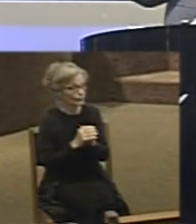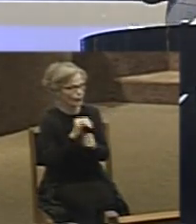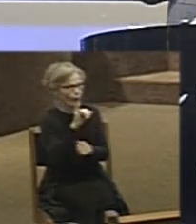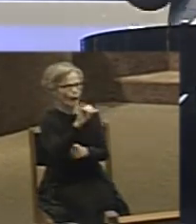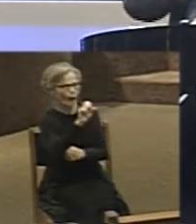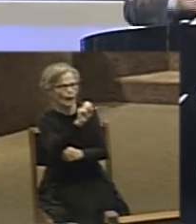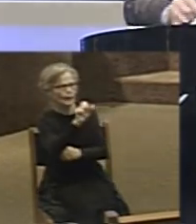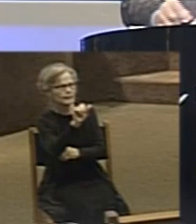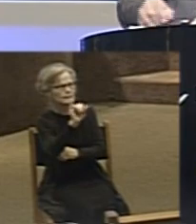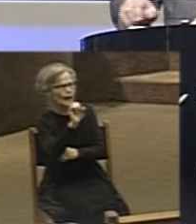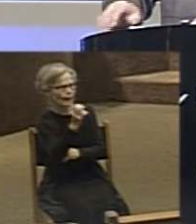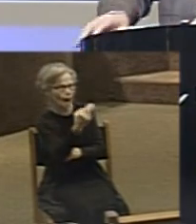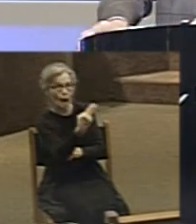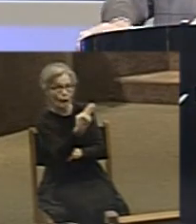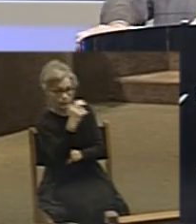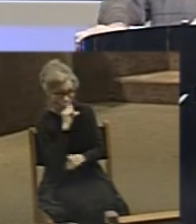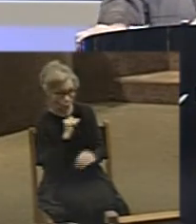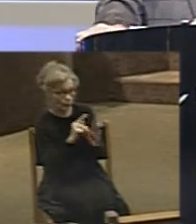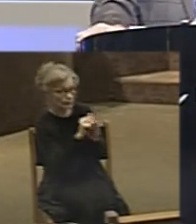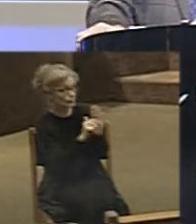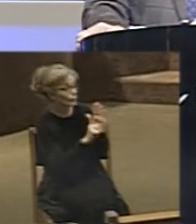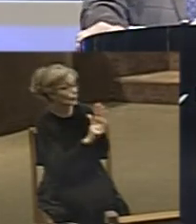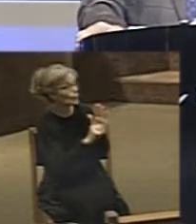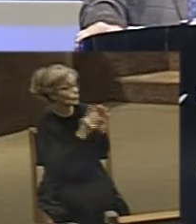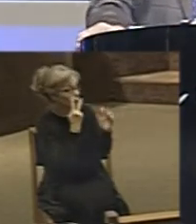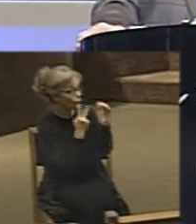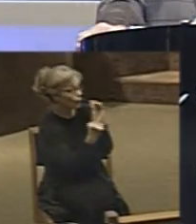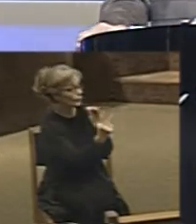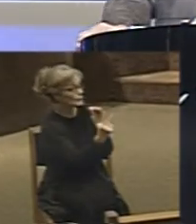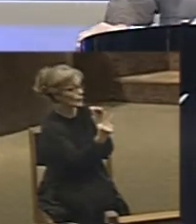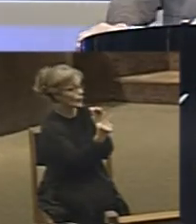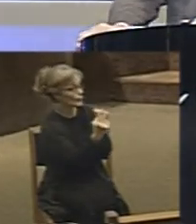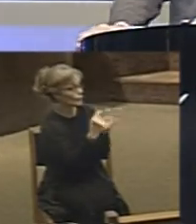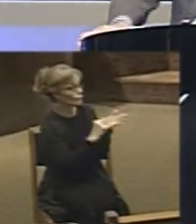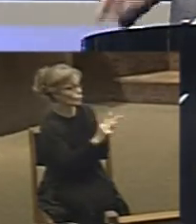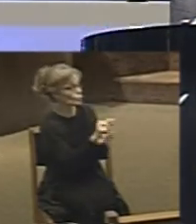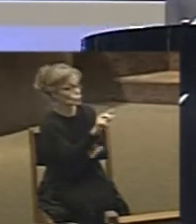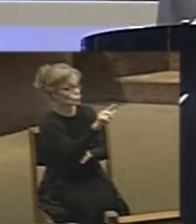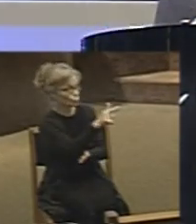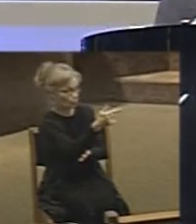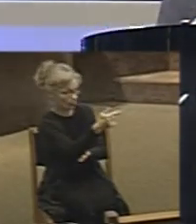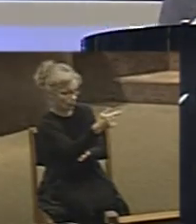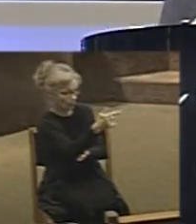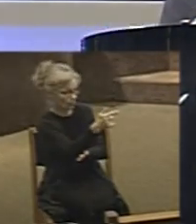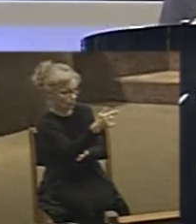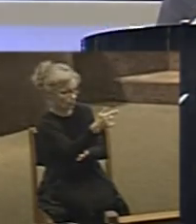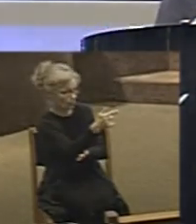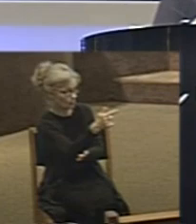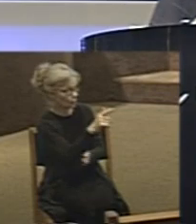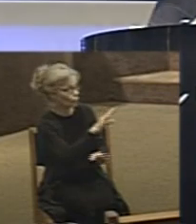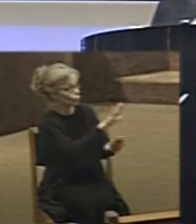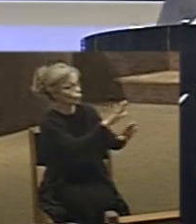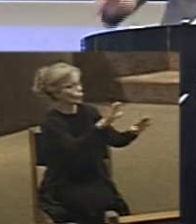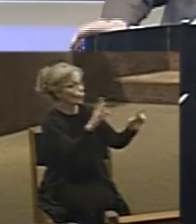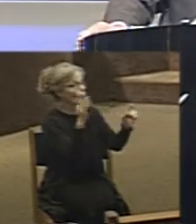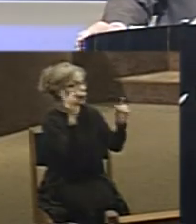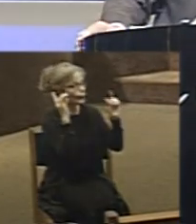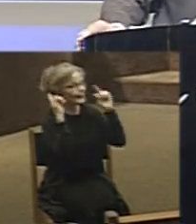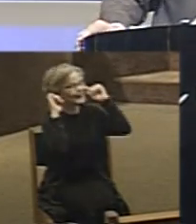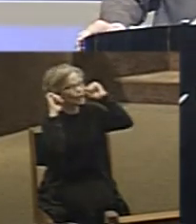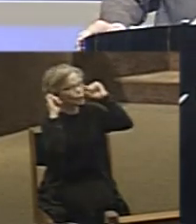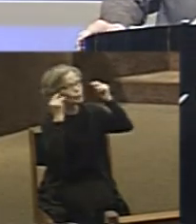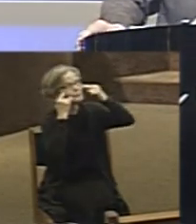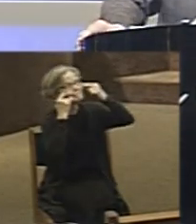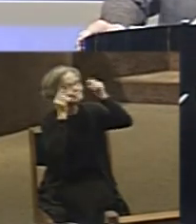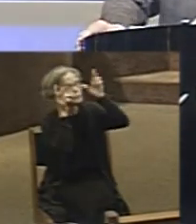Isaiah prophesied in chapter 30, verse 21. He said, thine ears shall hear a word behind